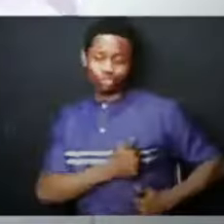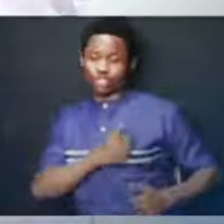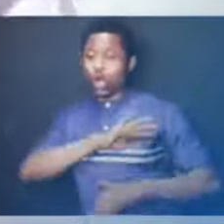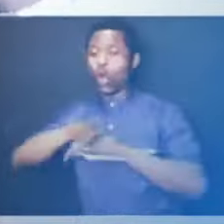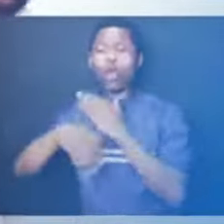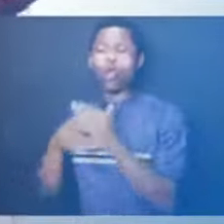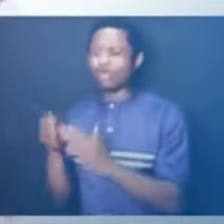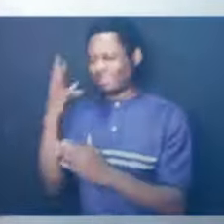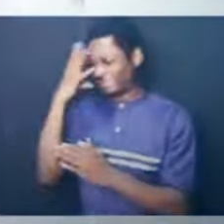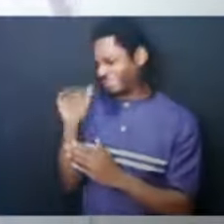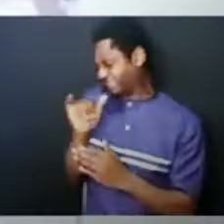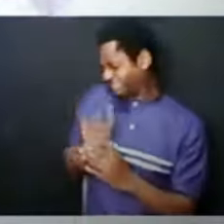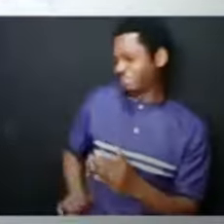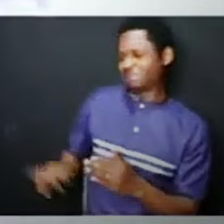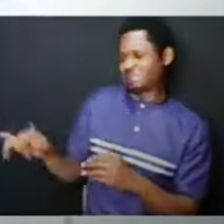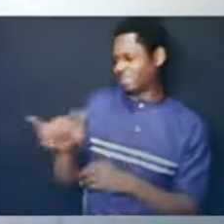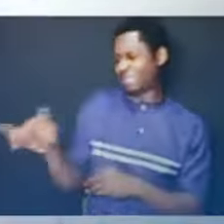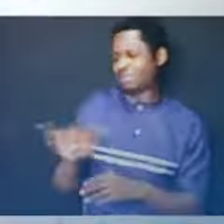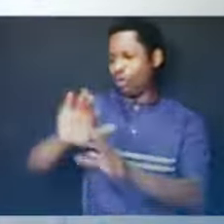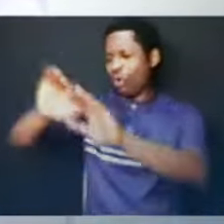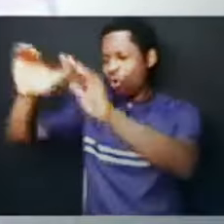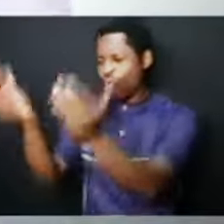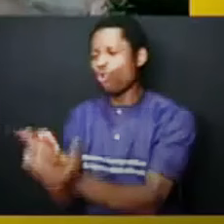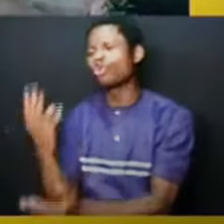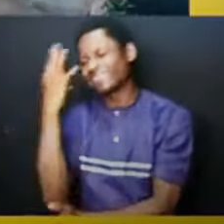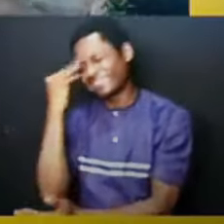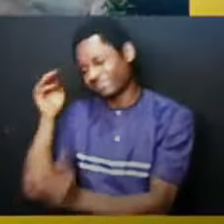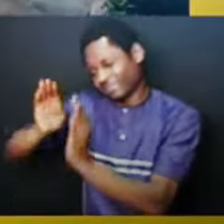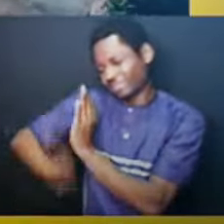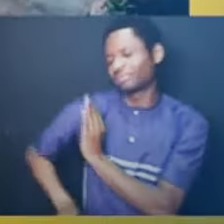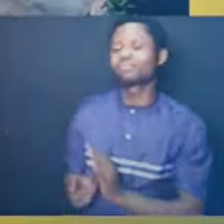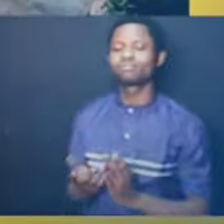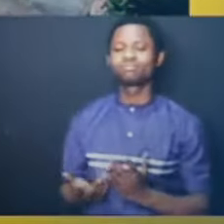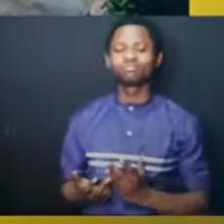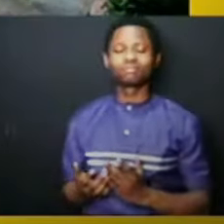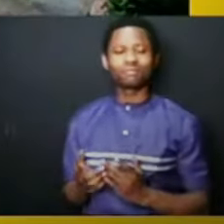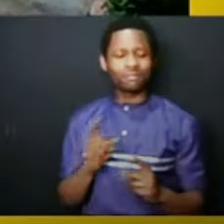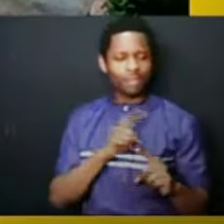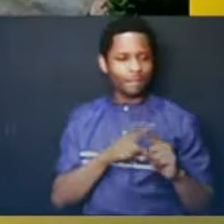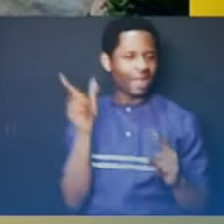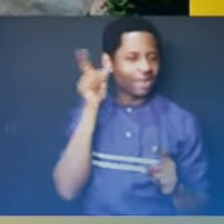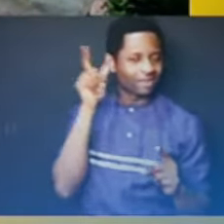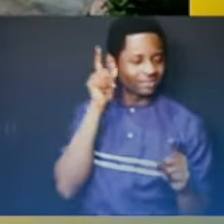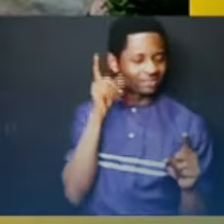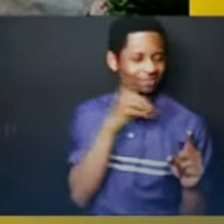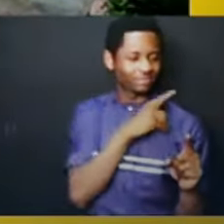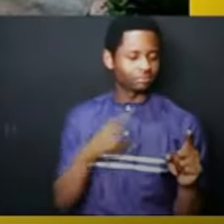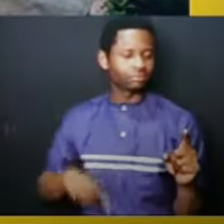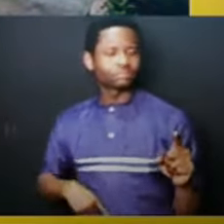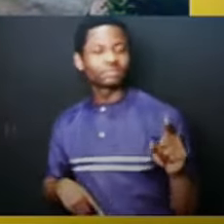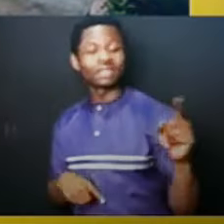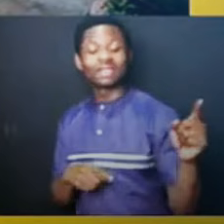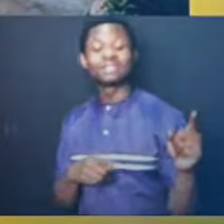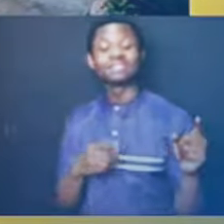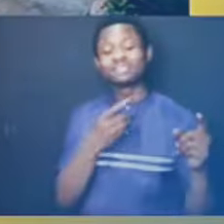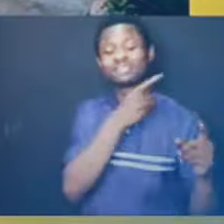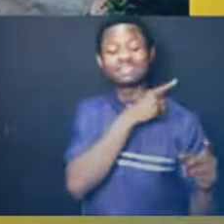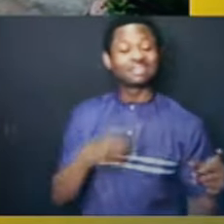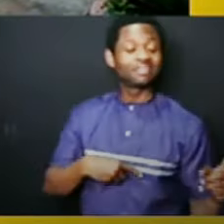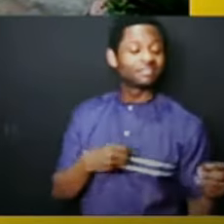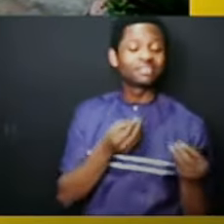also sleeping. But let's listen to David. But David said to